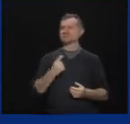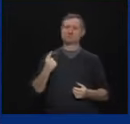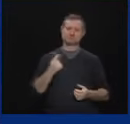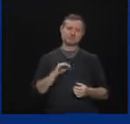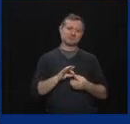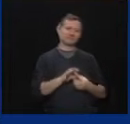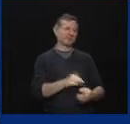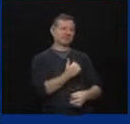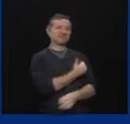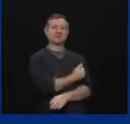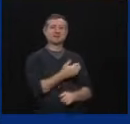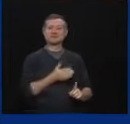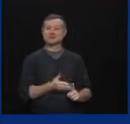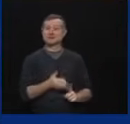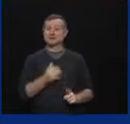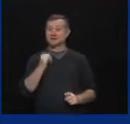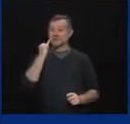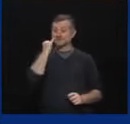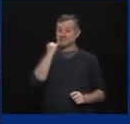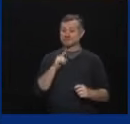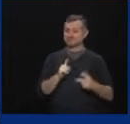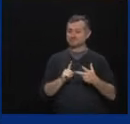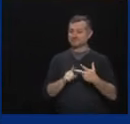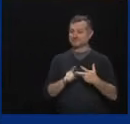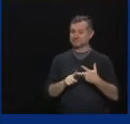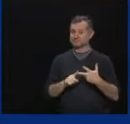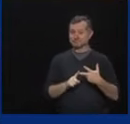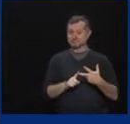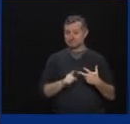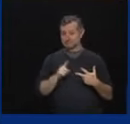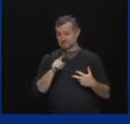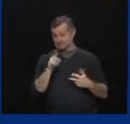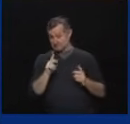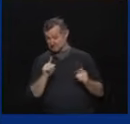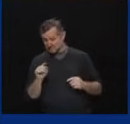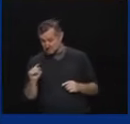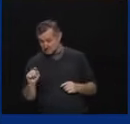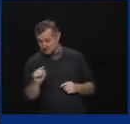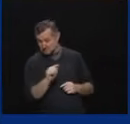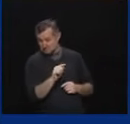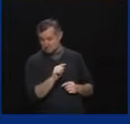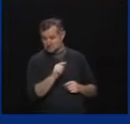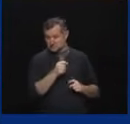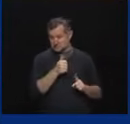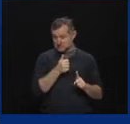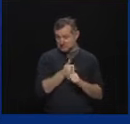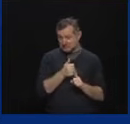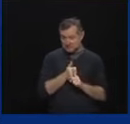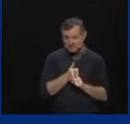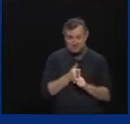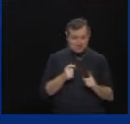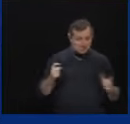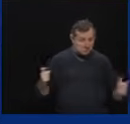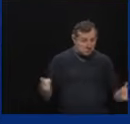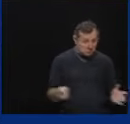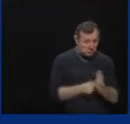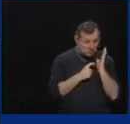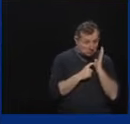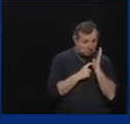if there are going to be booster shots for the general public, will people requiring their first series of vaccinations still get some kind of